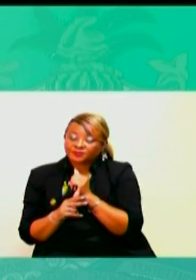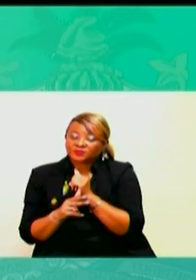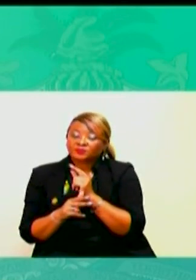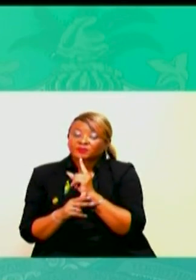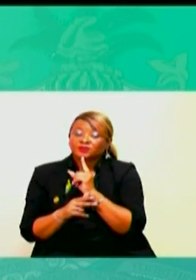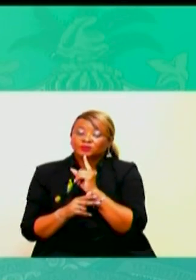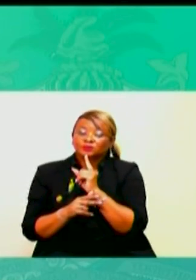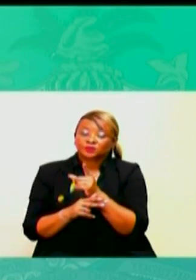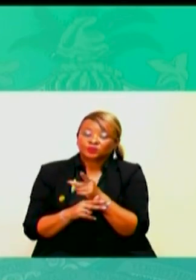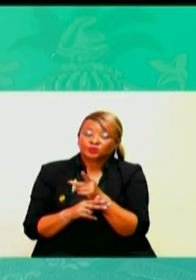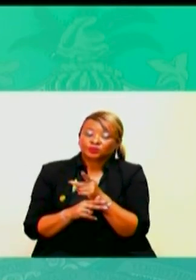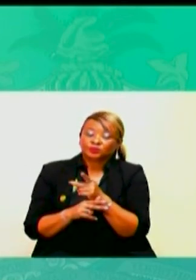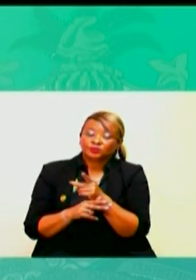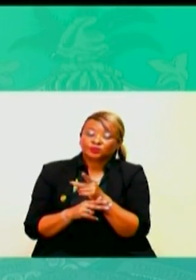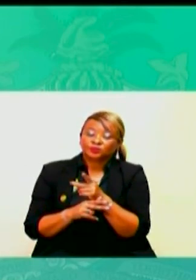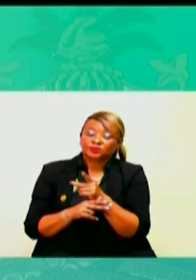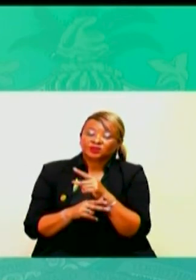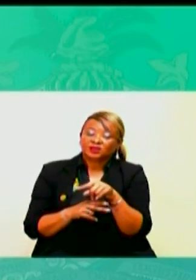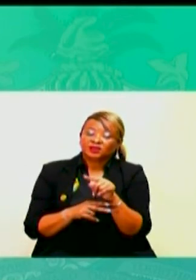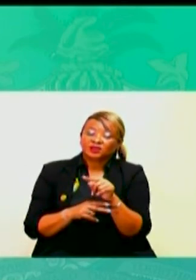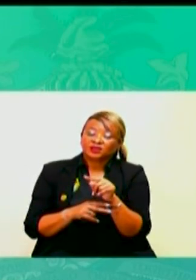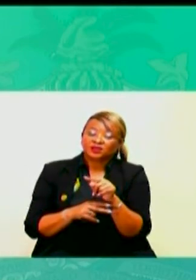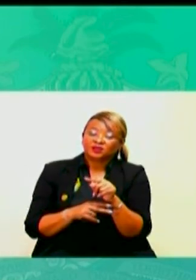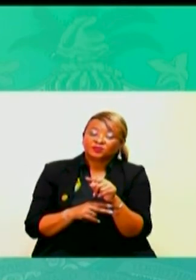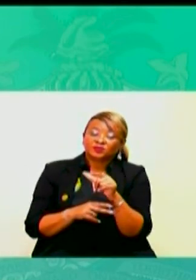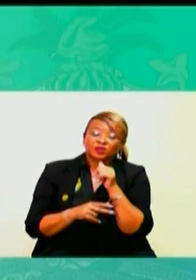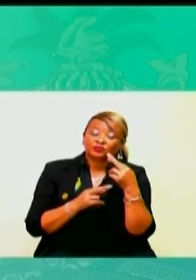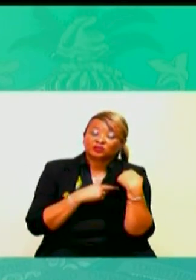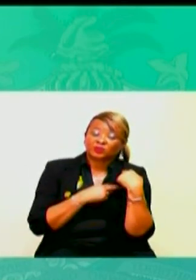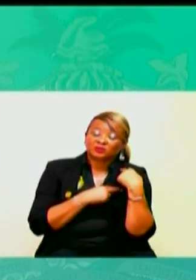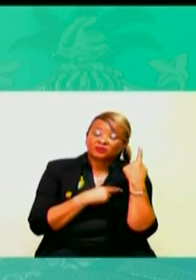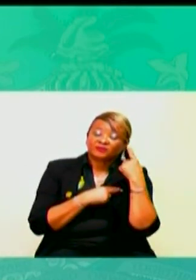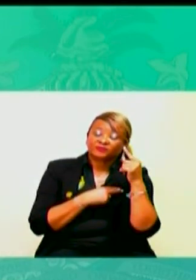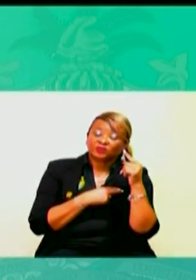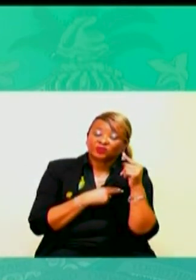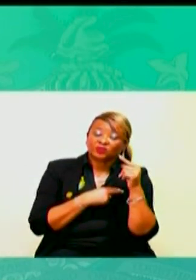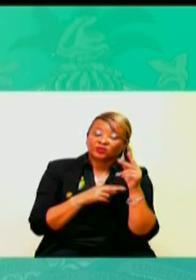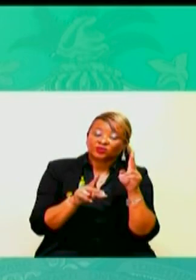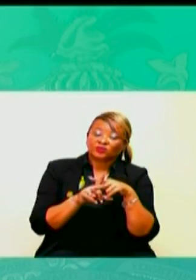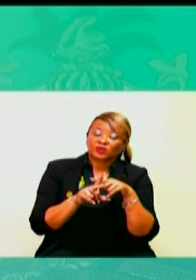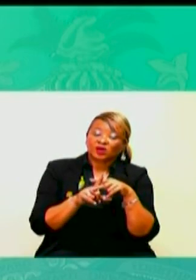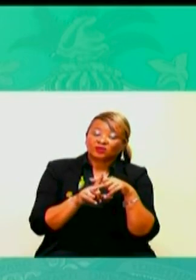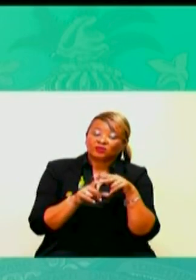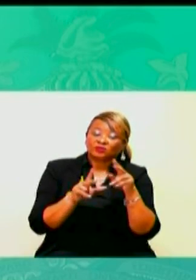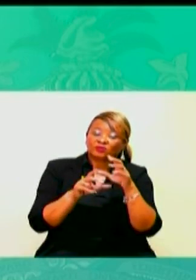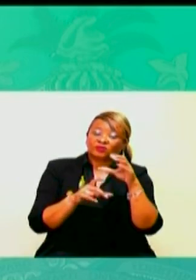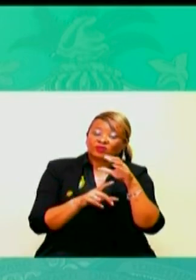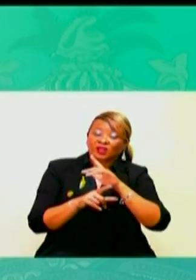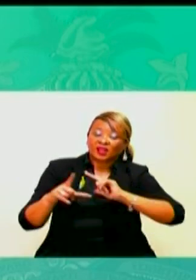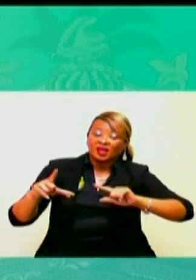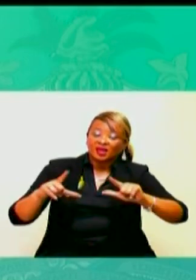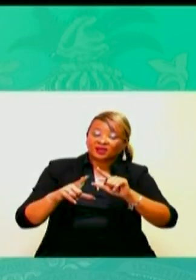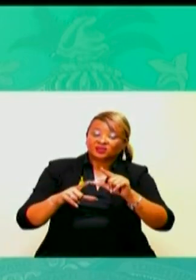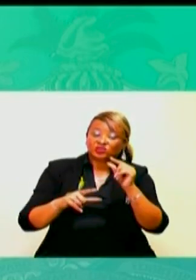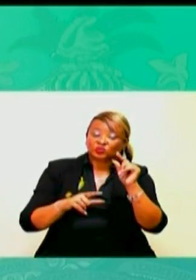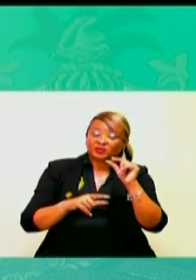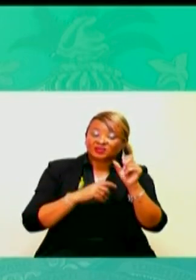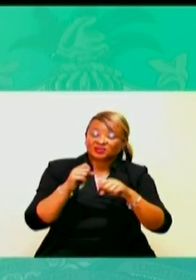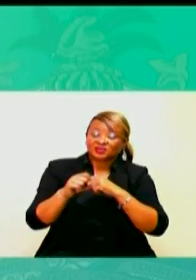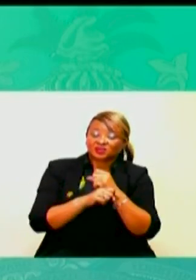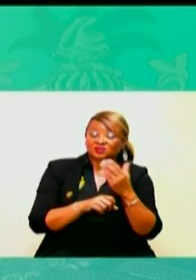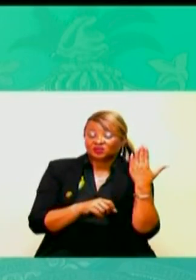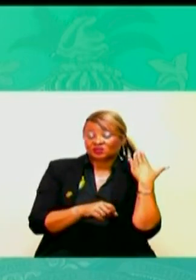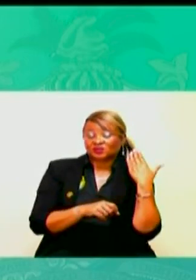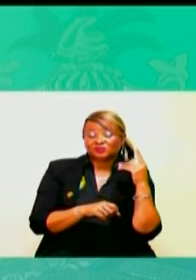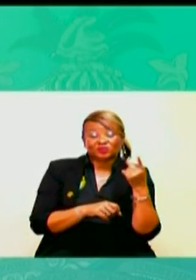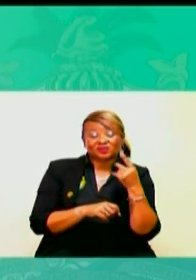truth, he wasn't responsible for the request of Crown Land 20 years ago. He's only been there 20 months.